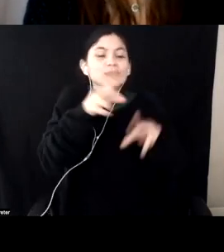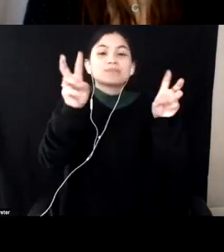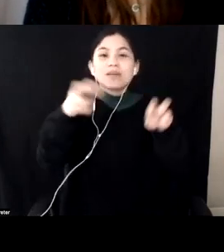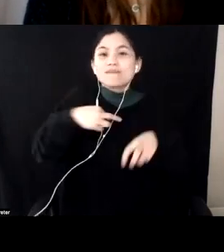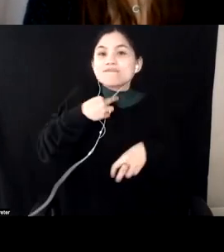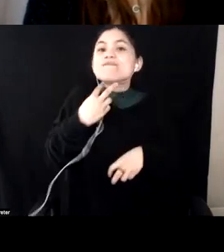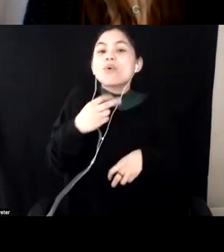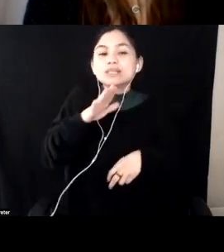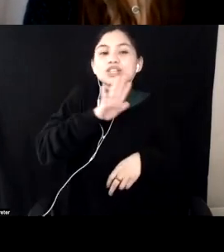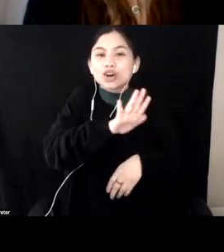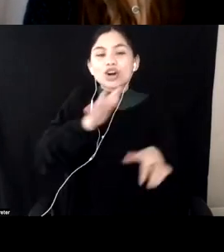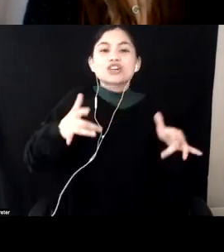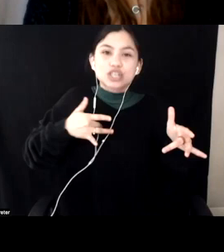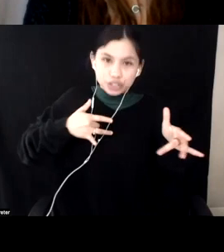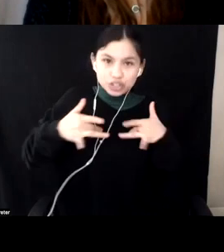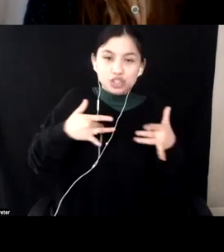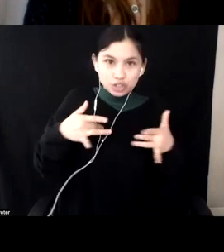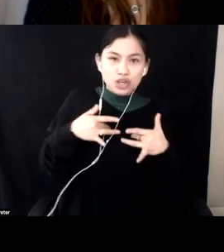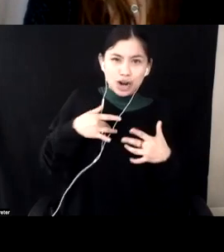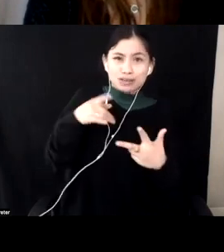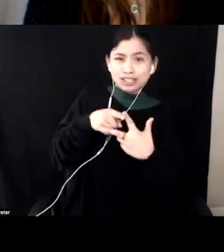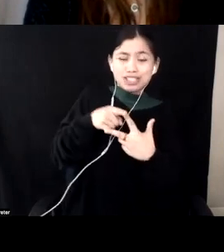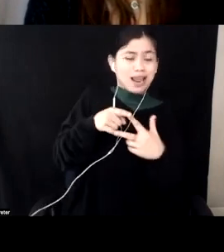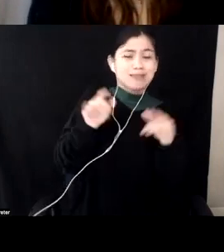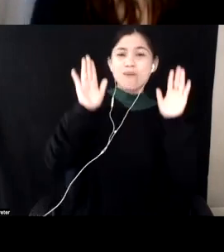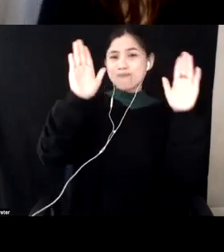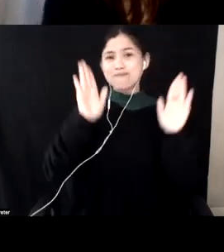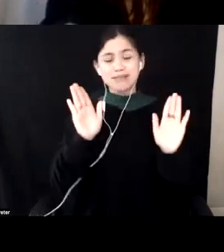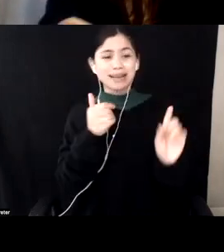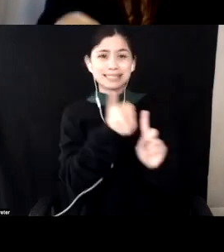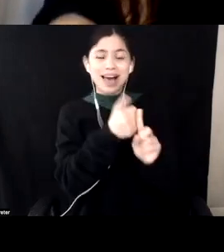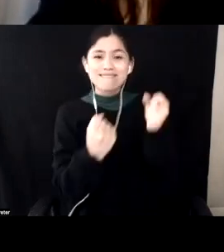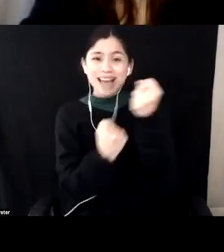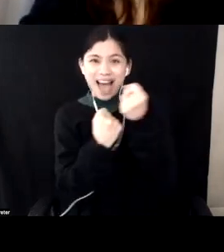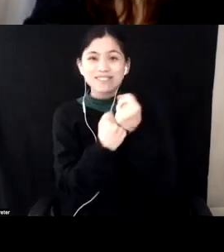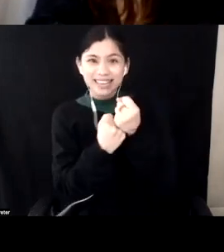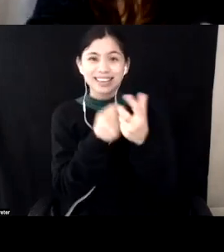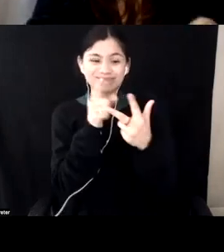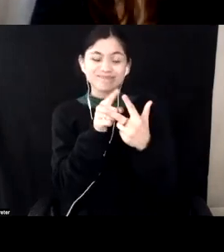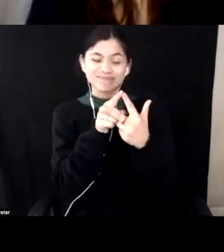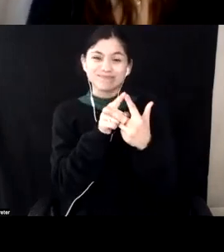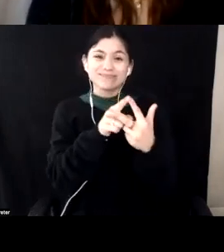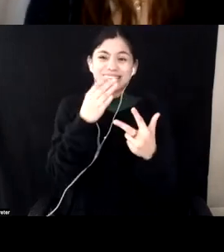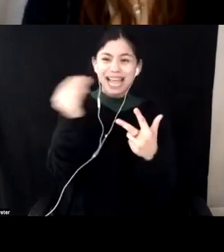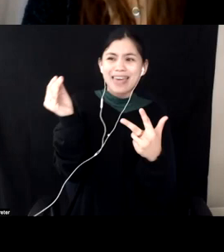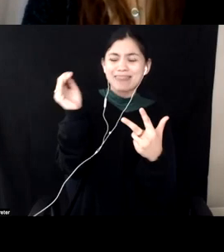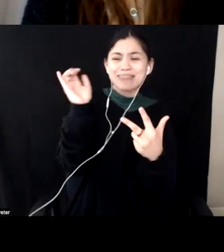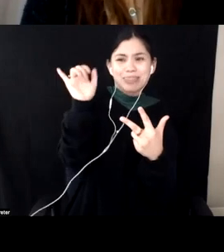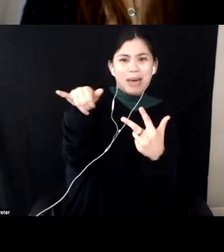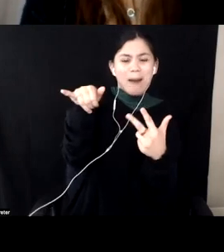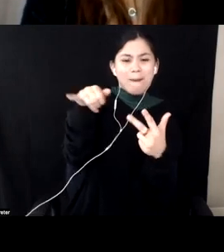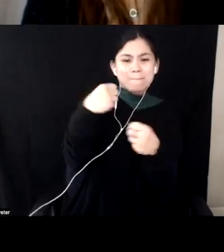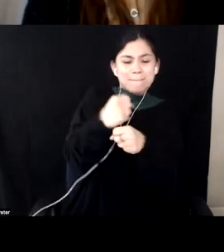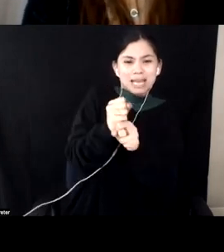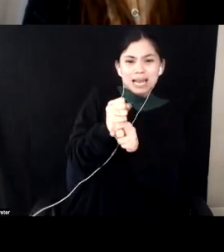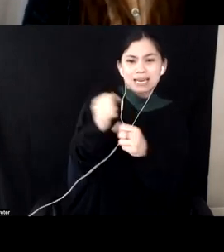concerns. Is a great self advocate, and that's made it easier for